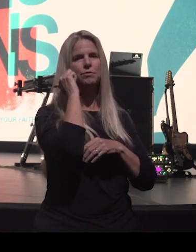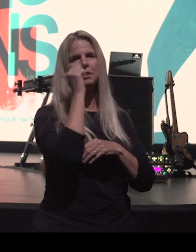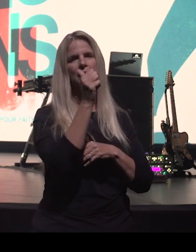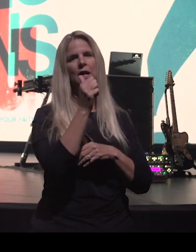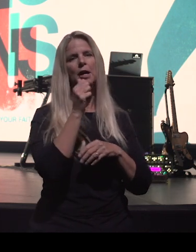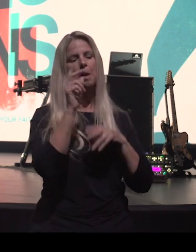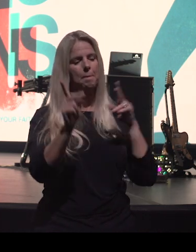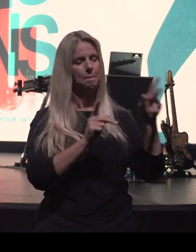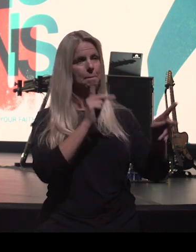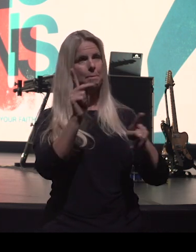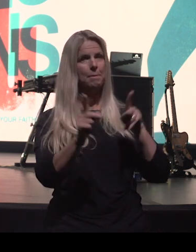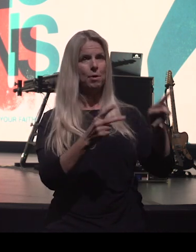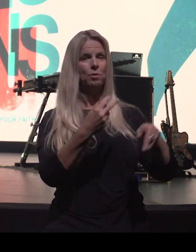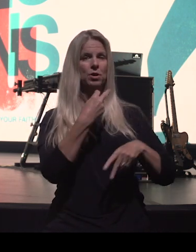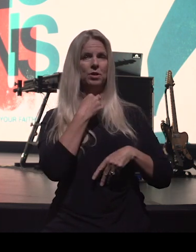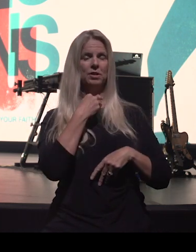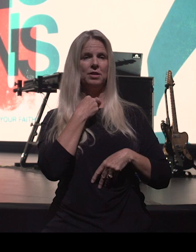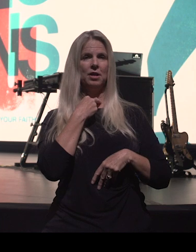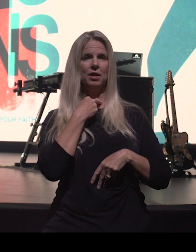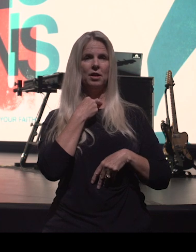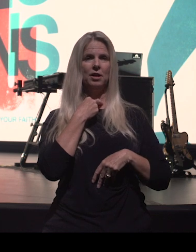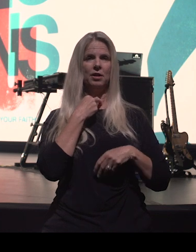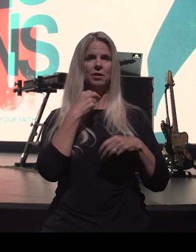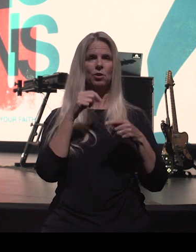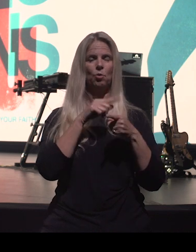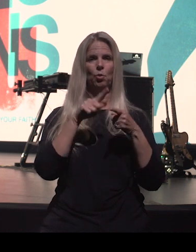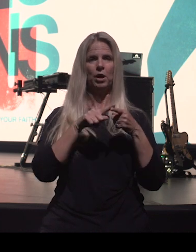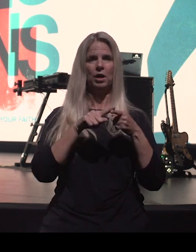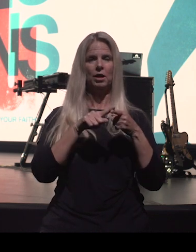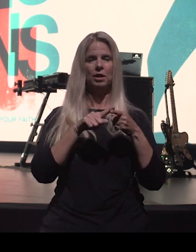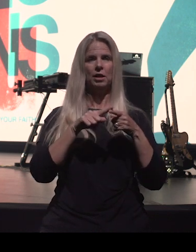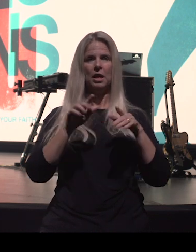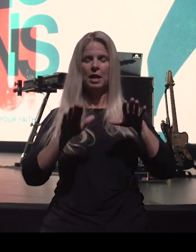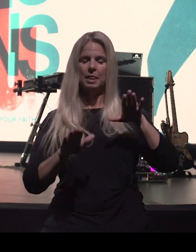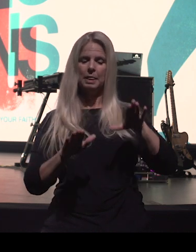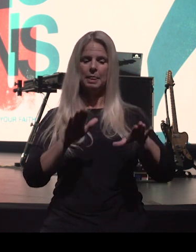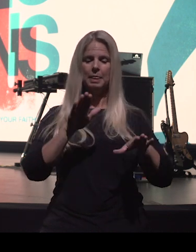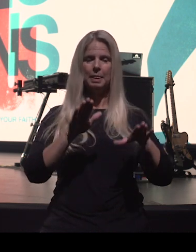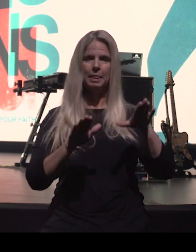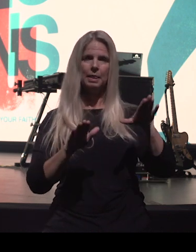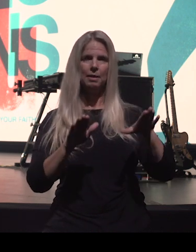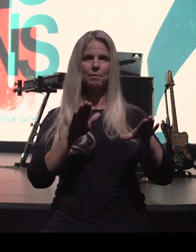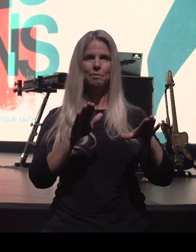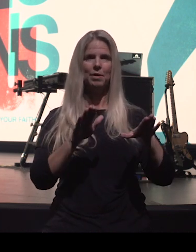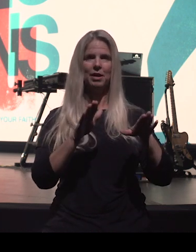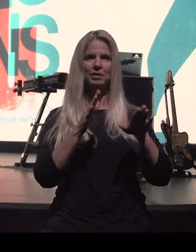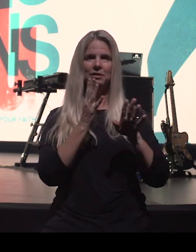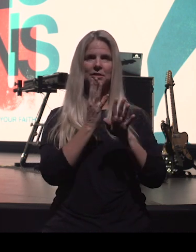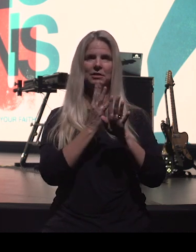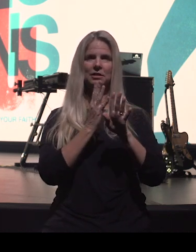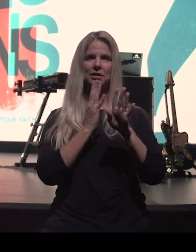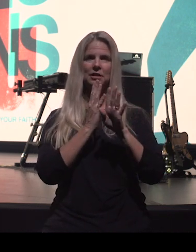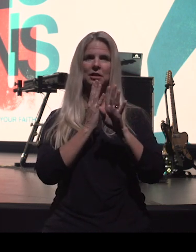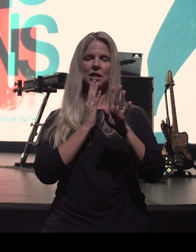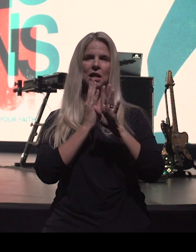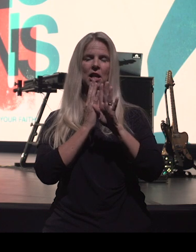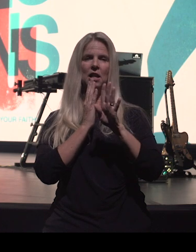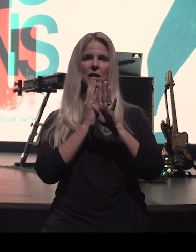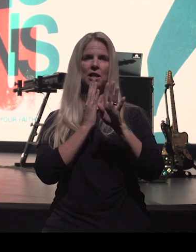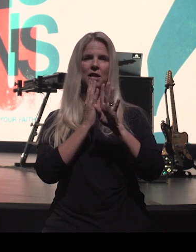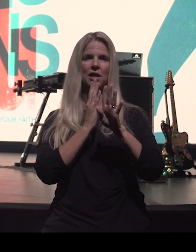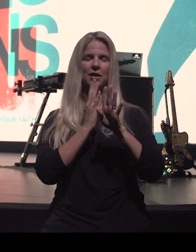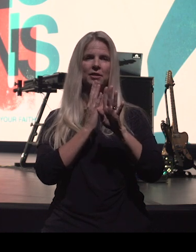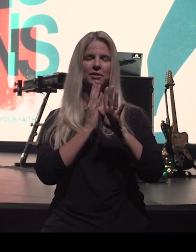stuck when you overtrain in one of these areas. And all of us have a tendency to lean in one of